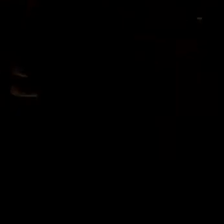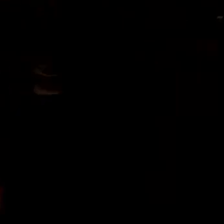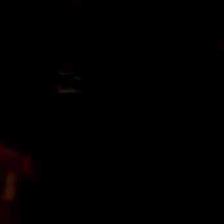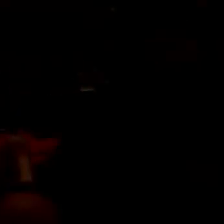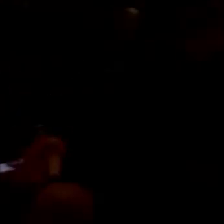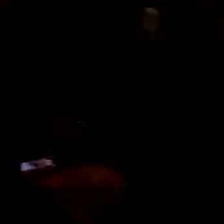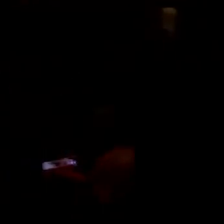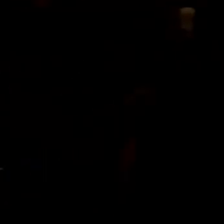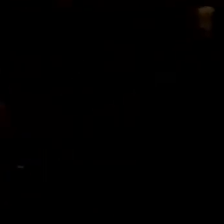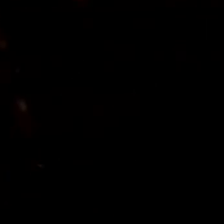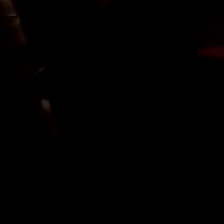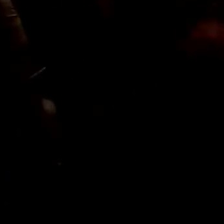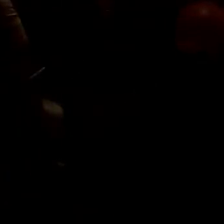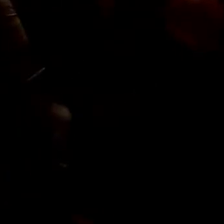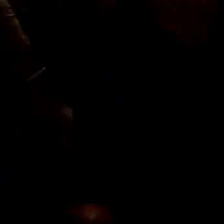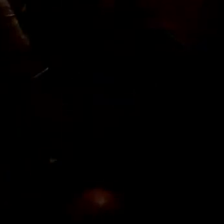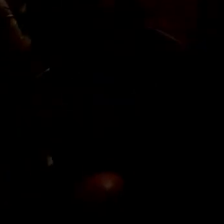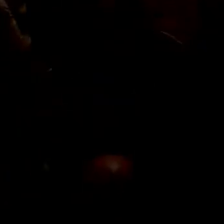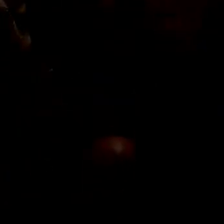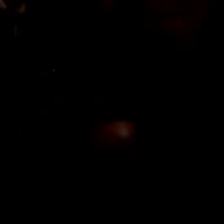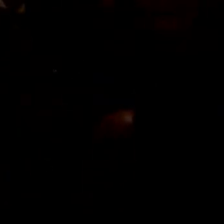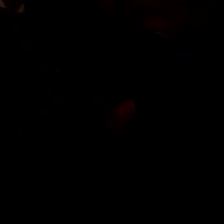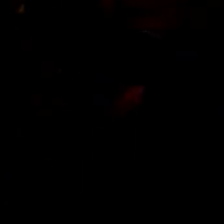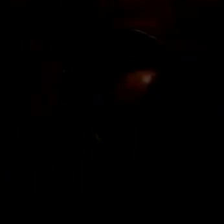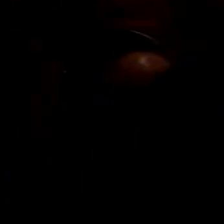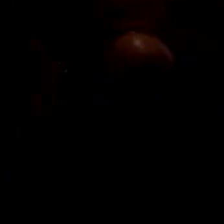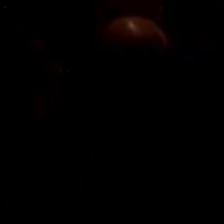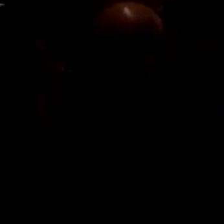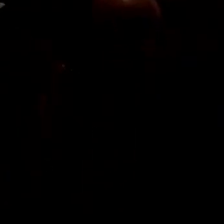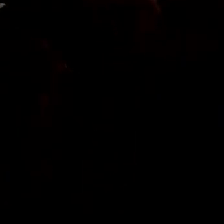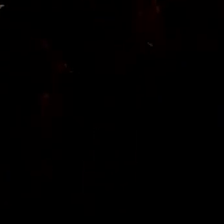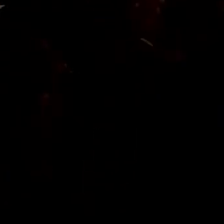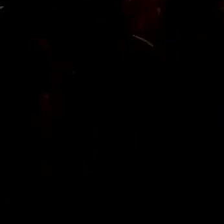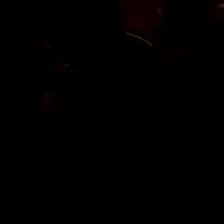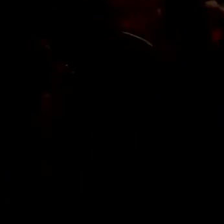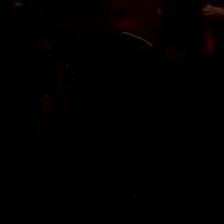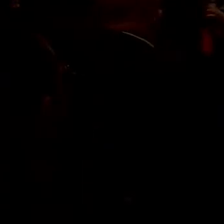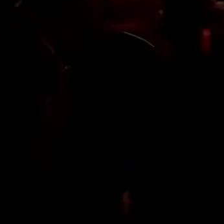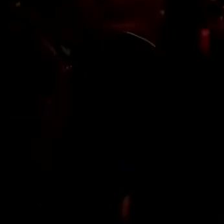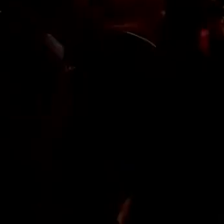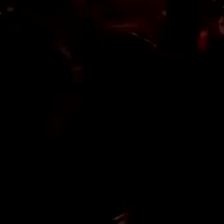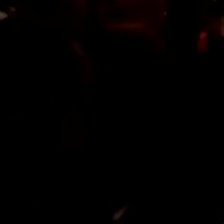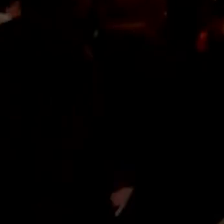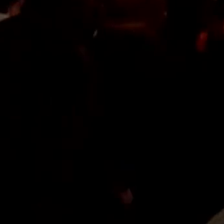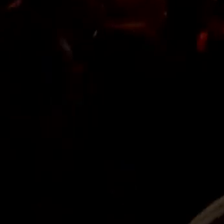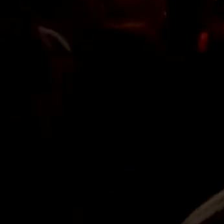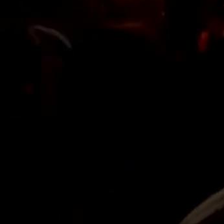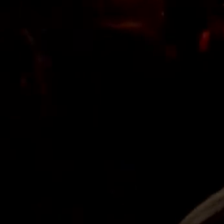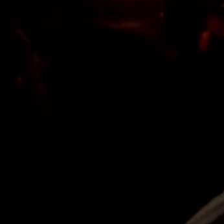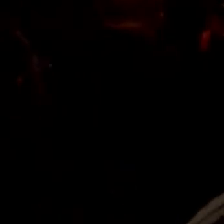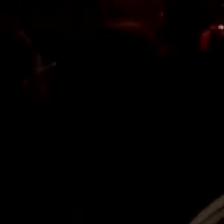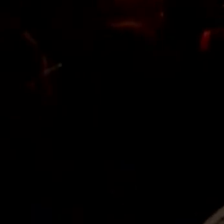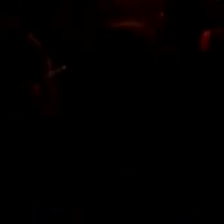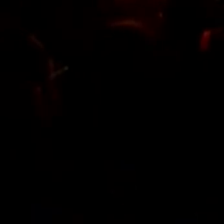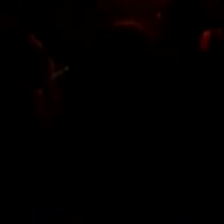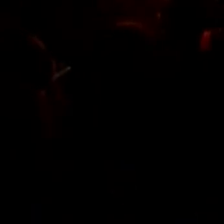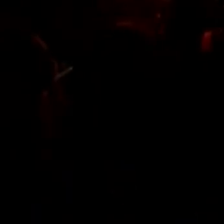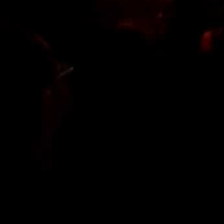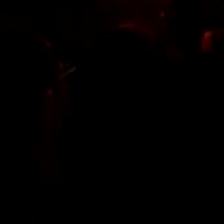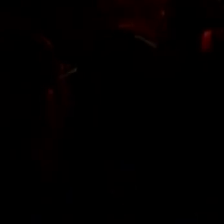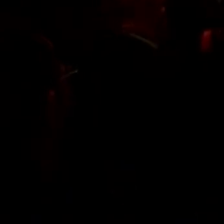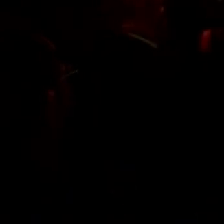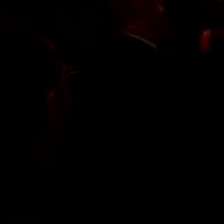Louis, on behalf of the people of Erie County, thank you for what you did in saving our neighbor's